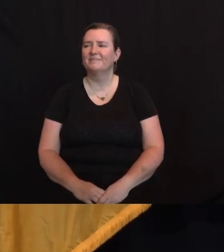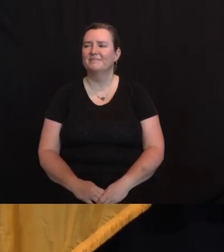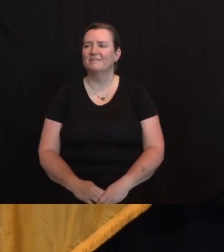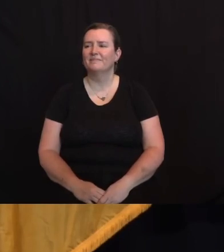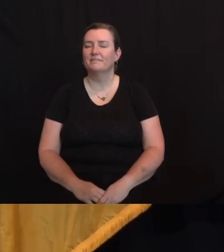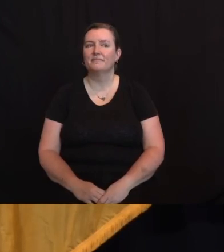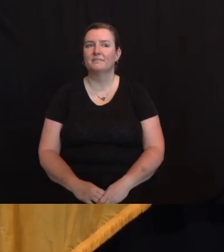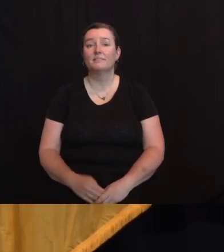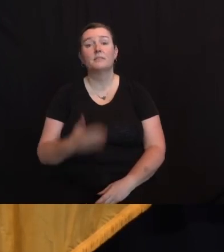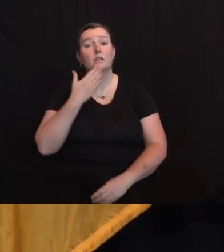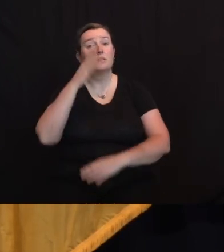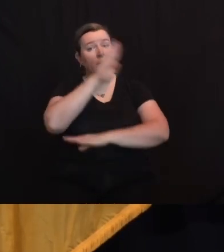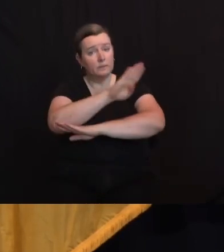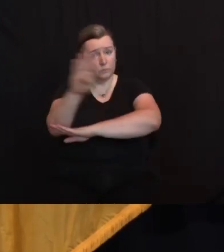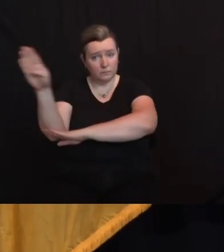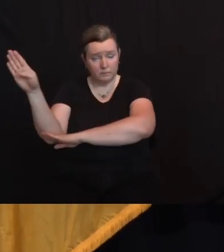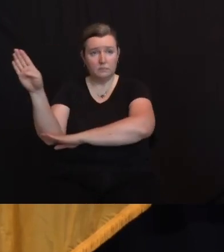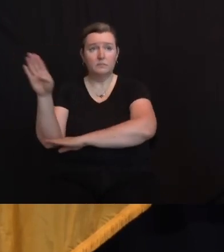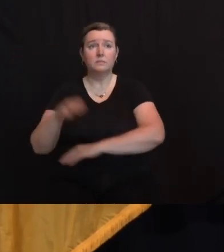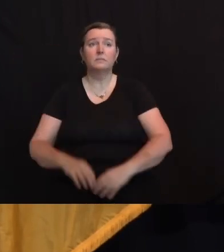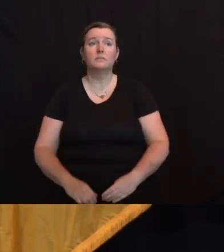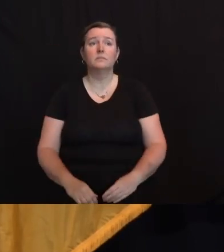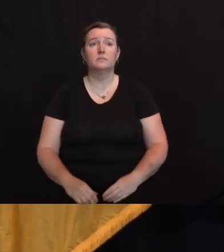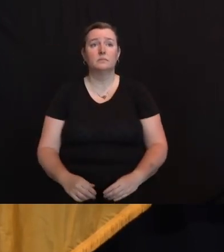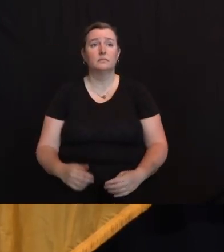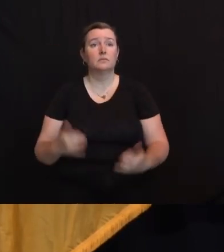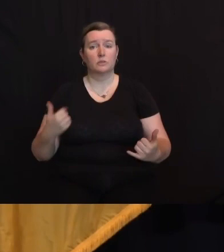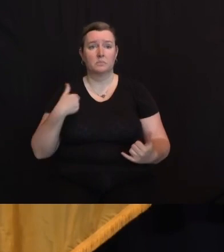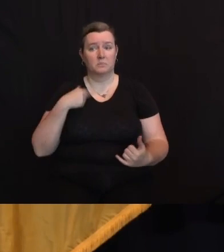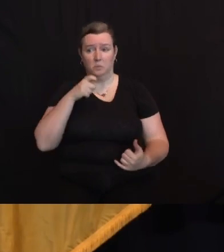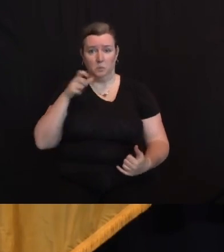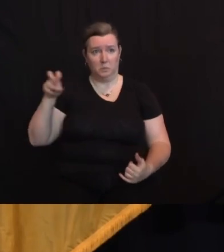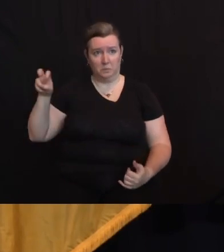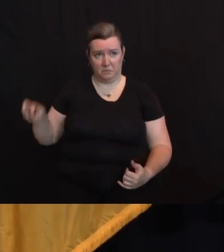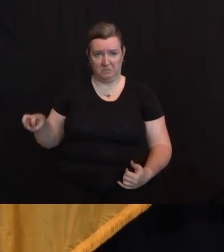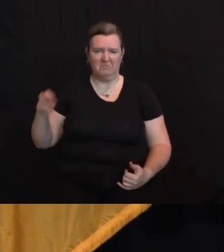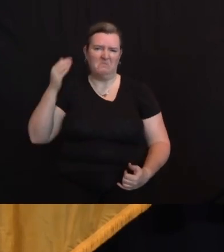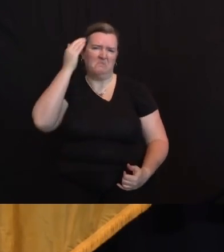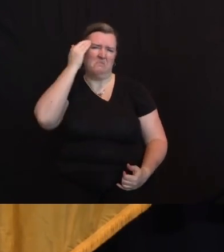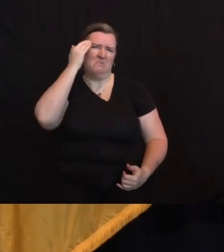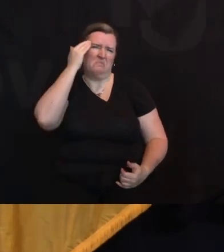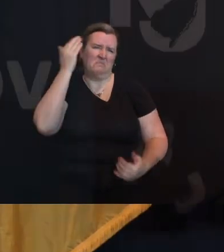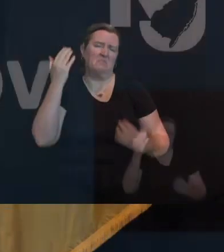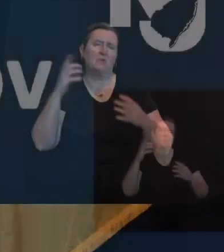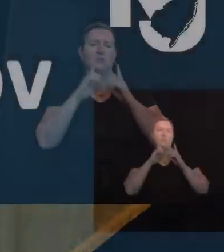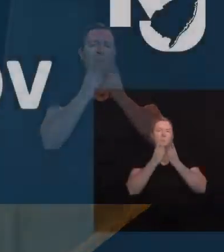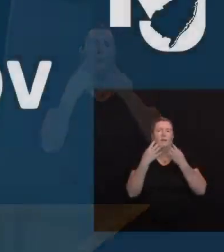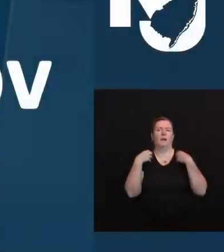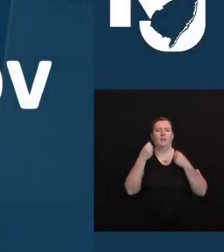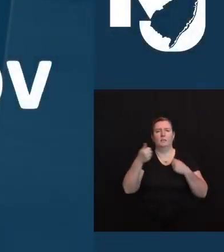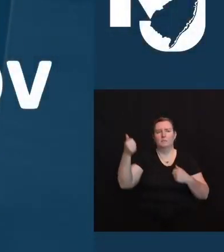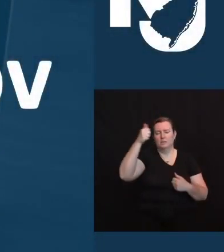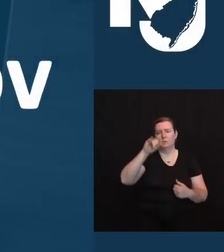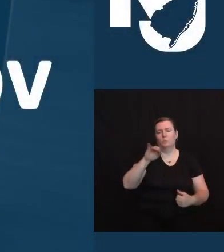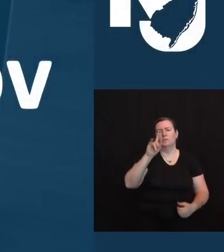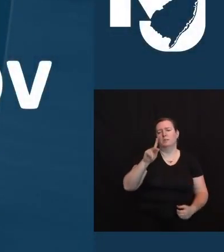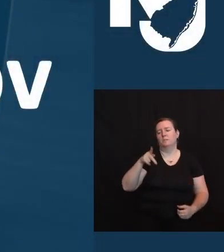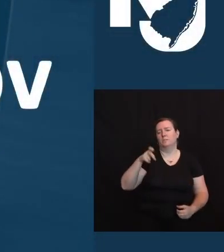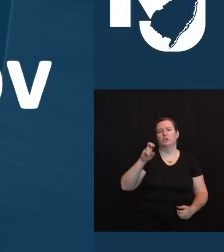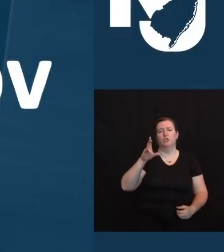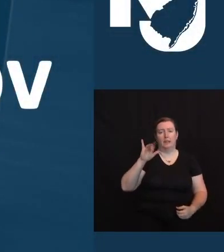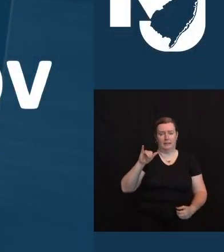Good afternoon. I am joined by the woman to my right who needs no introduction, the Commissioner of the Department of Health, Judy Persichelli. To her right,